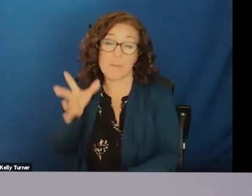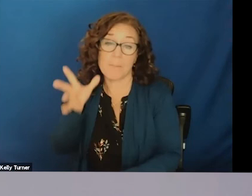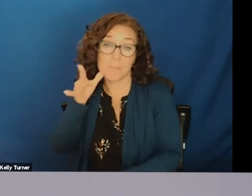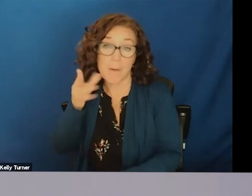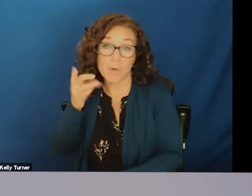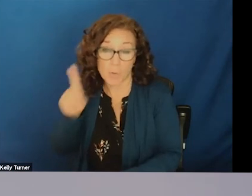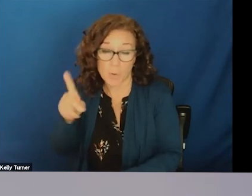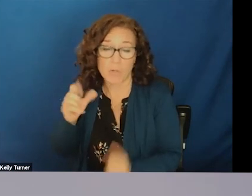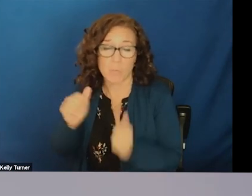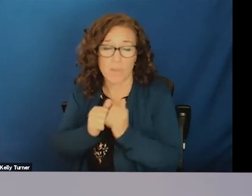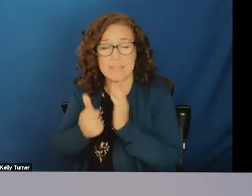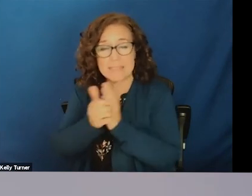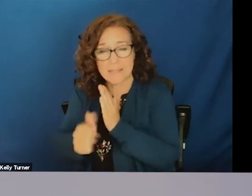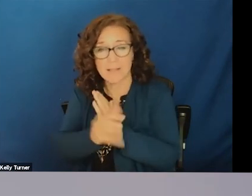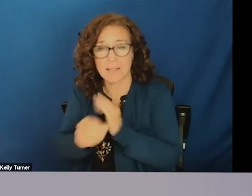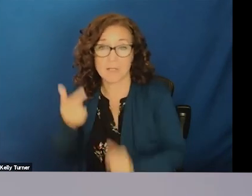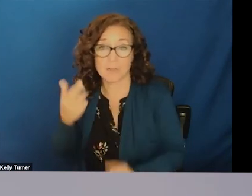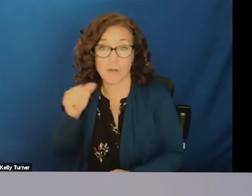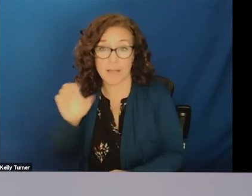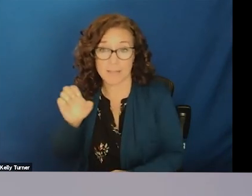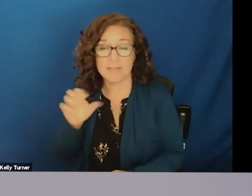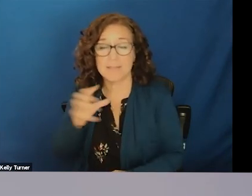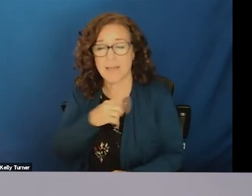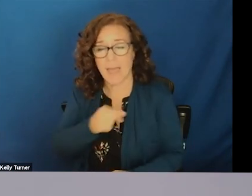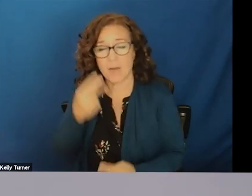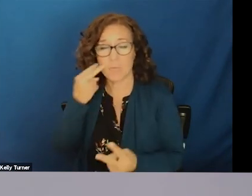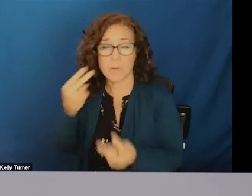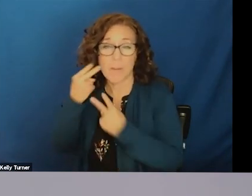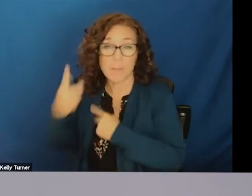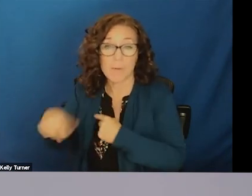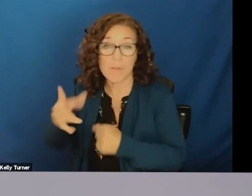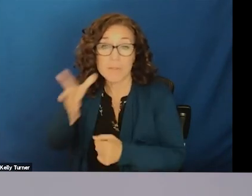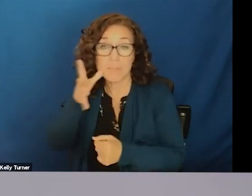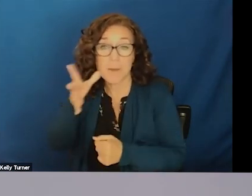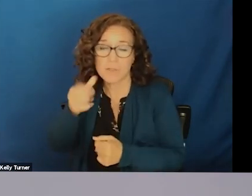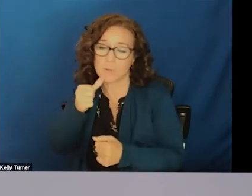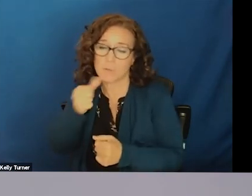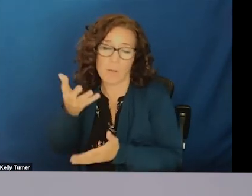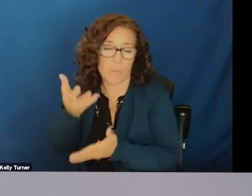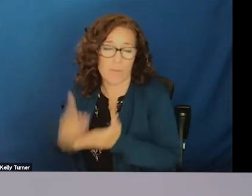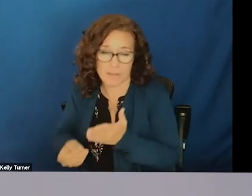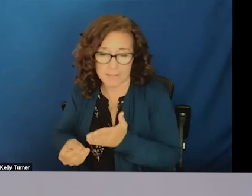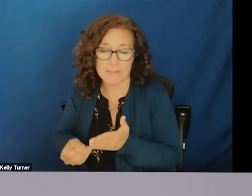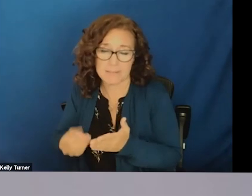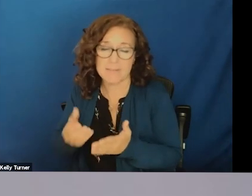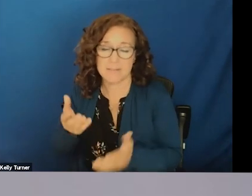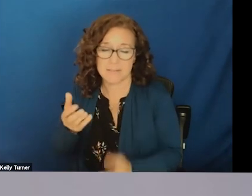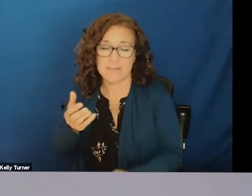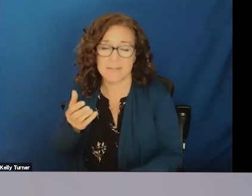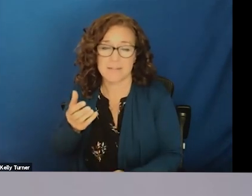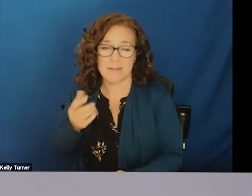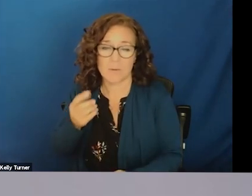mothers who, though no longer with us, inspire us still. Happy Mother's Day.